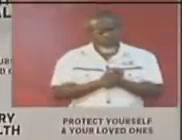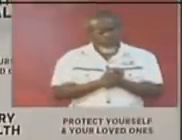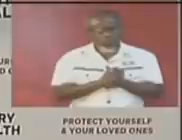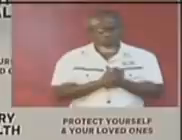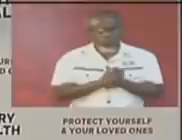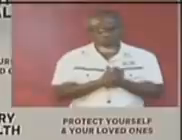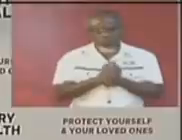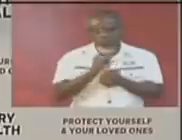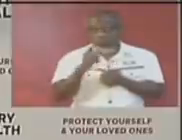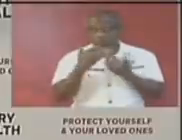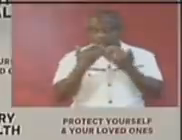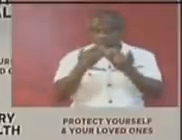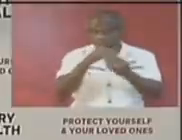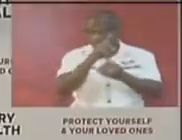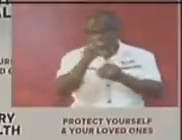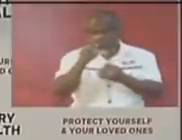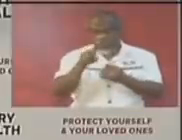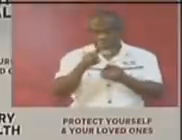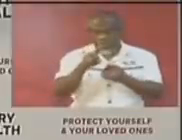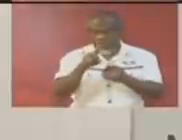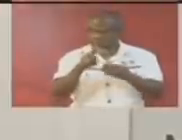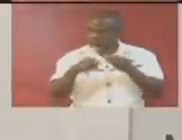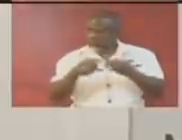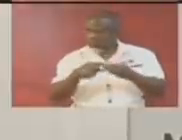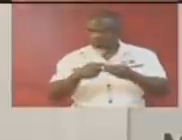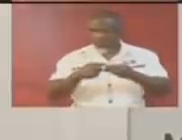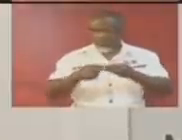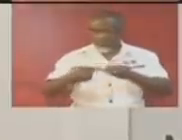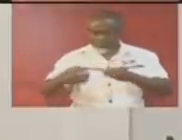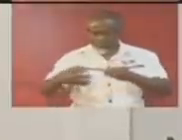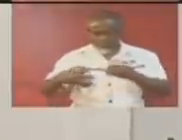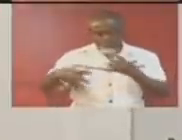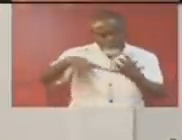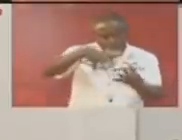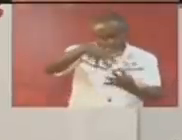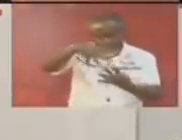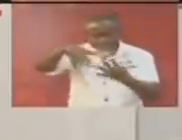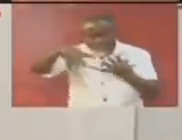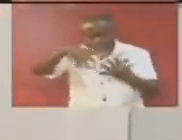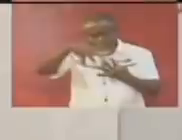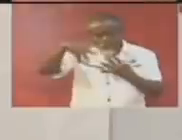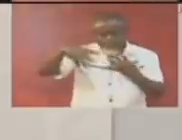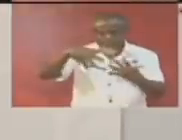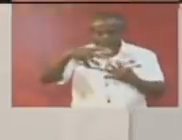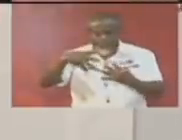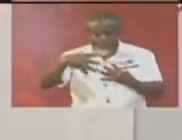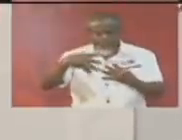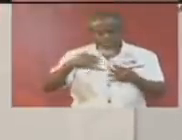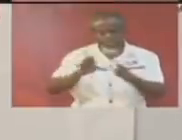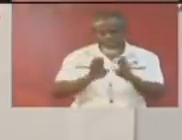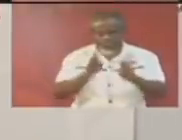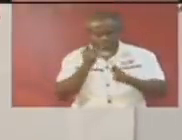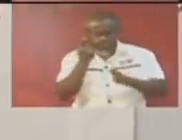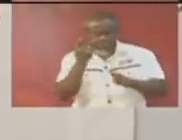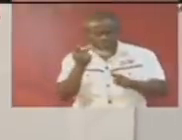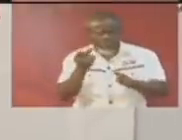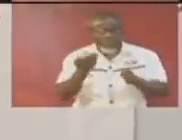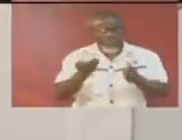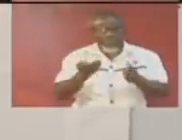question. Again, the issue of gatherings and the behavior that is currently